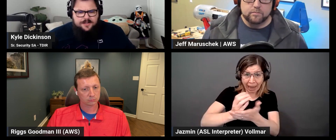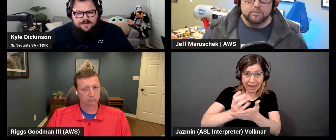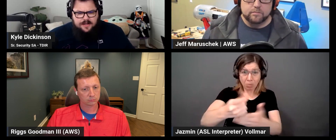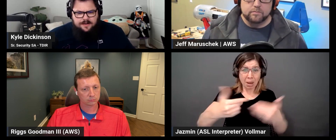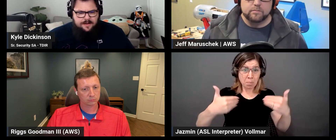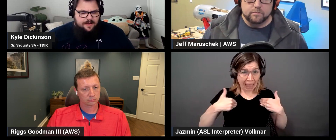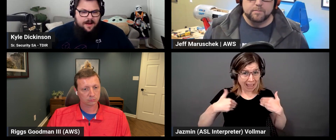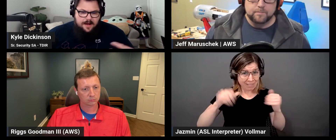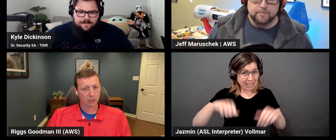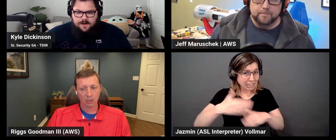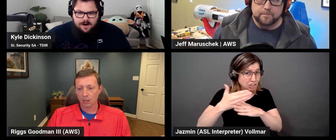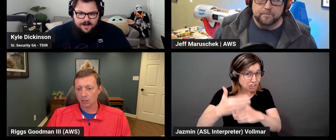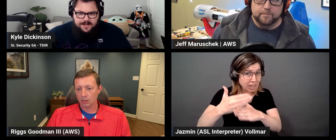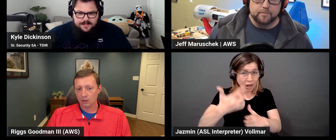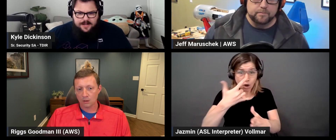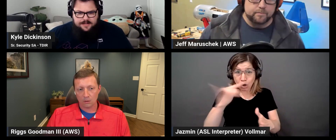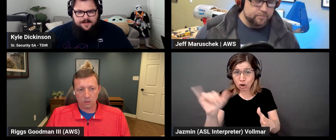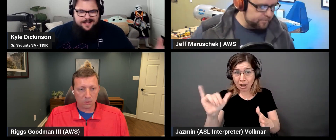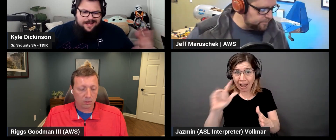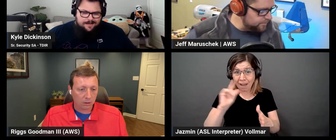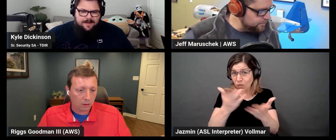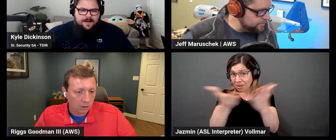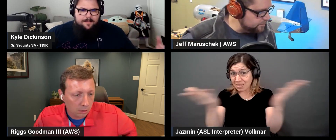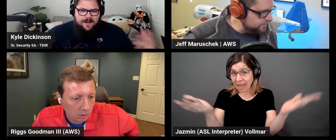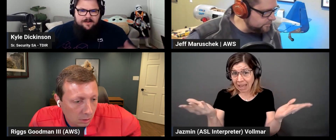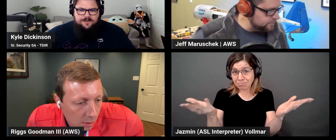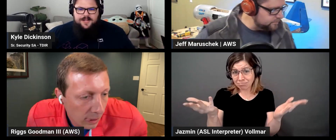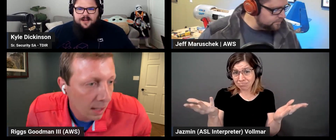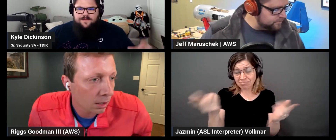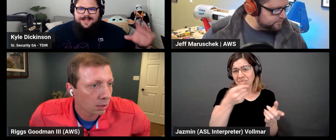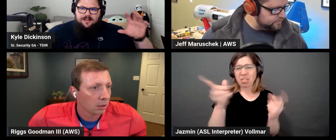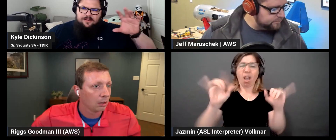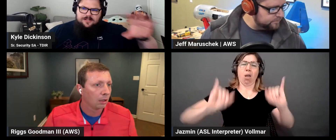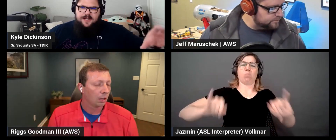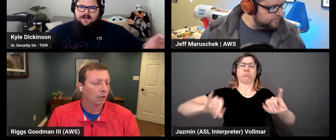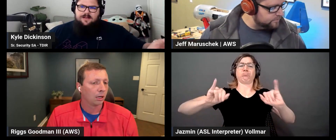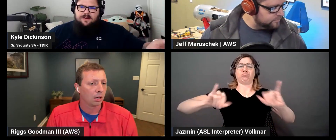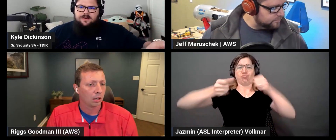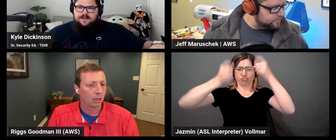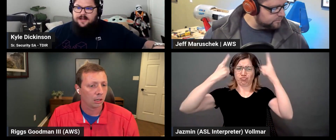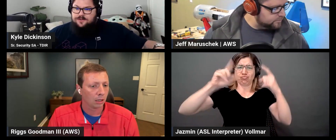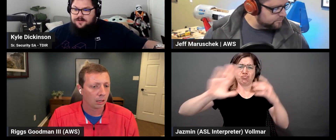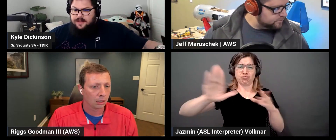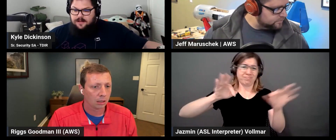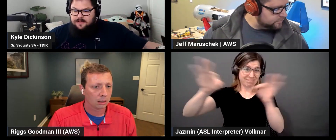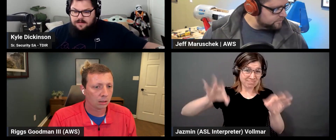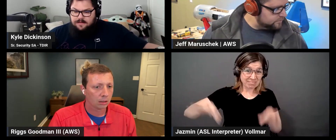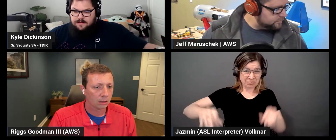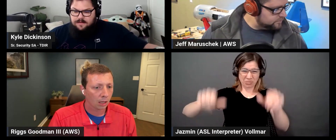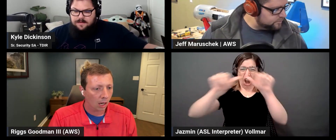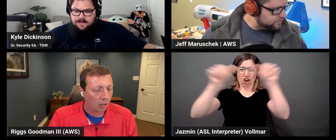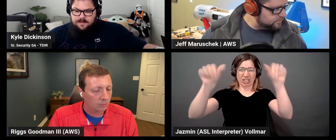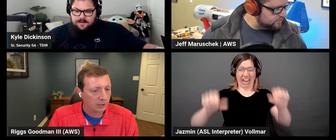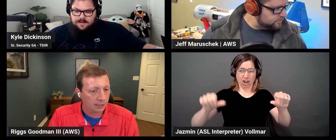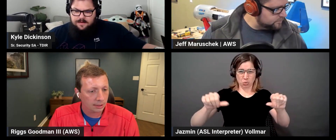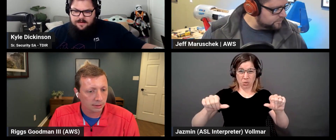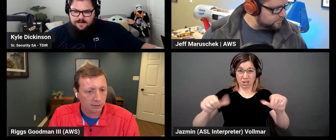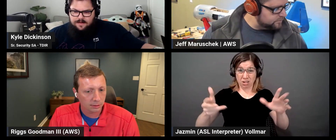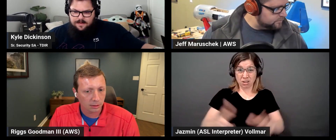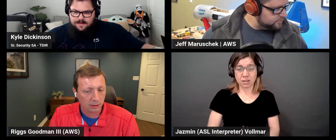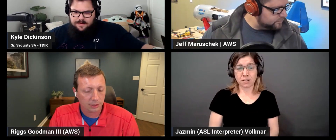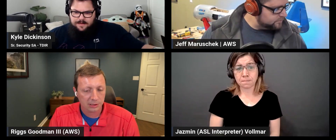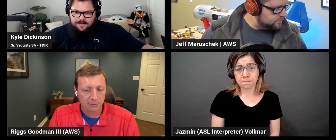share on screen for our audience today, so they can get a better understanding of what that looks like architecturally?